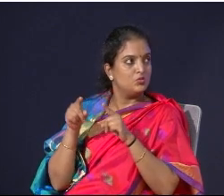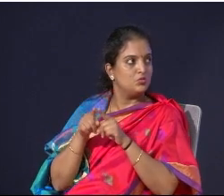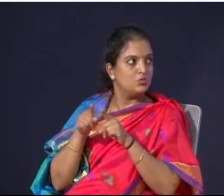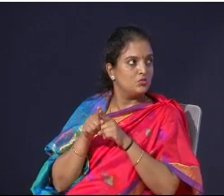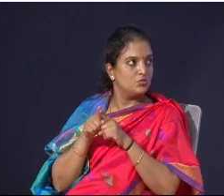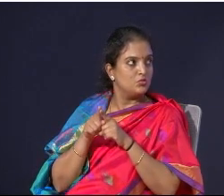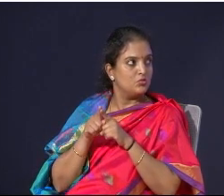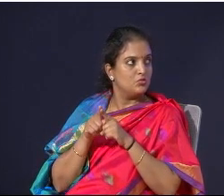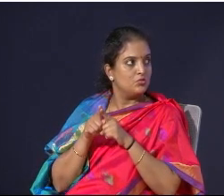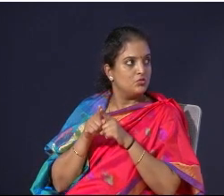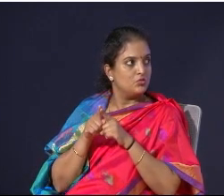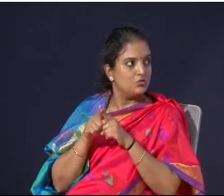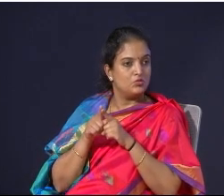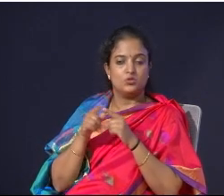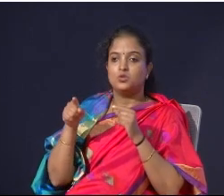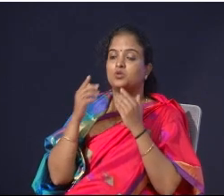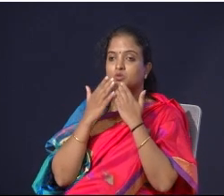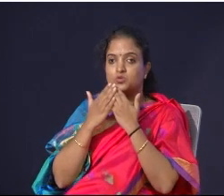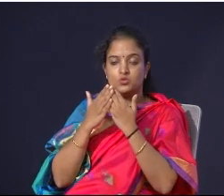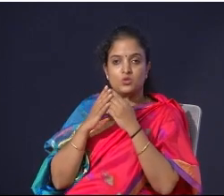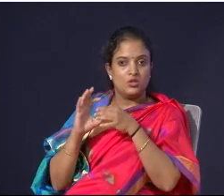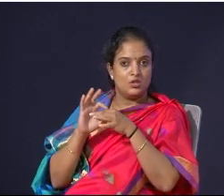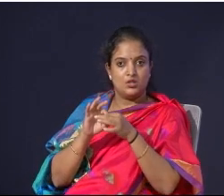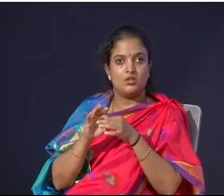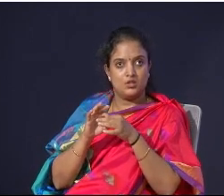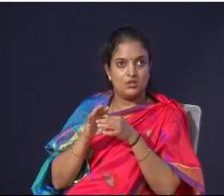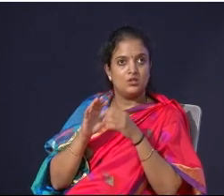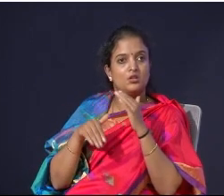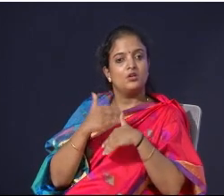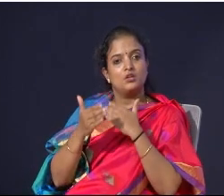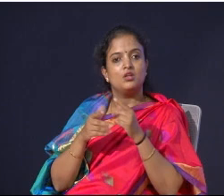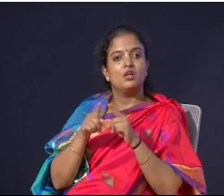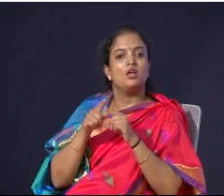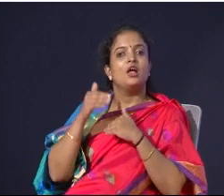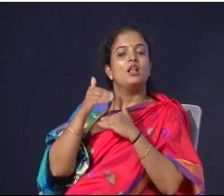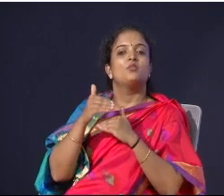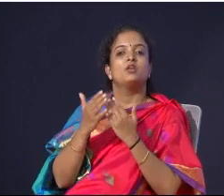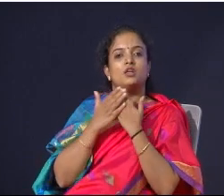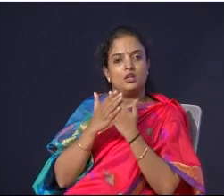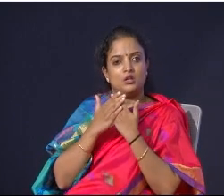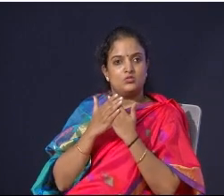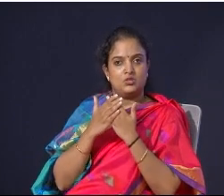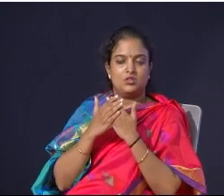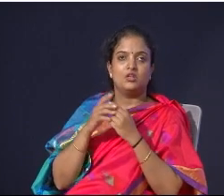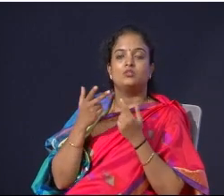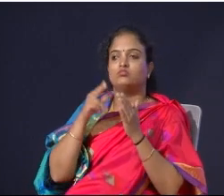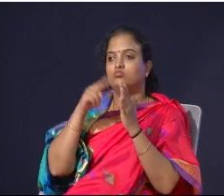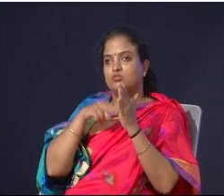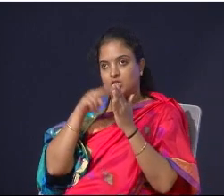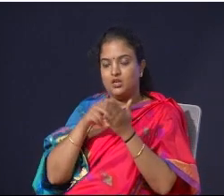later admitted to a mainstream school and used to come to us for remedial education where we paid attention to his reading,